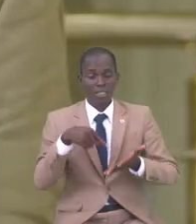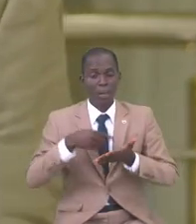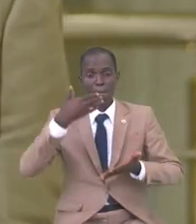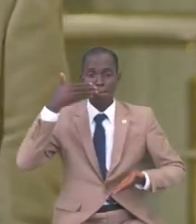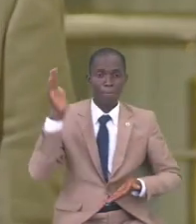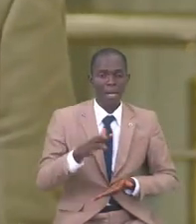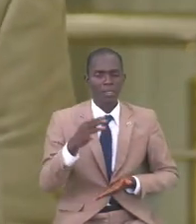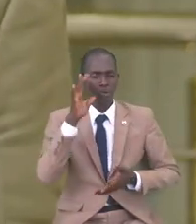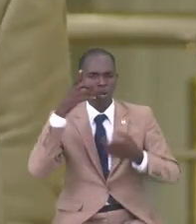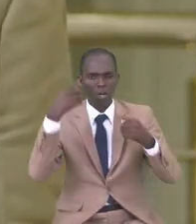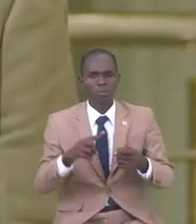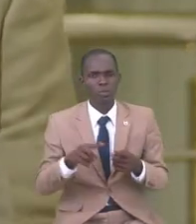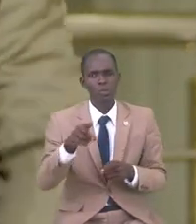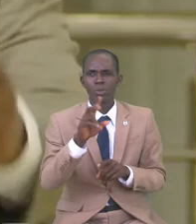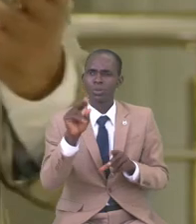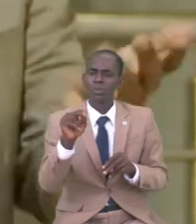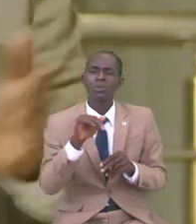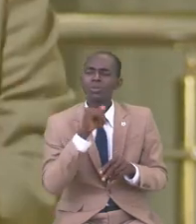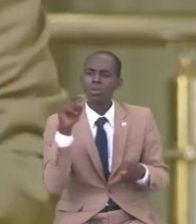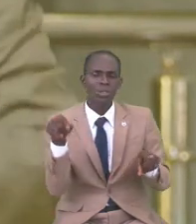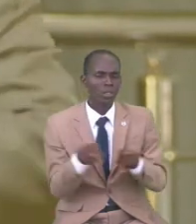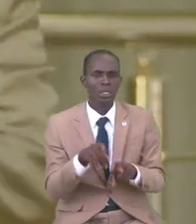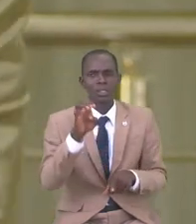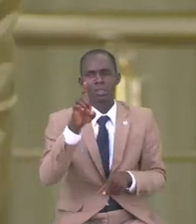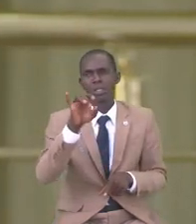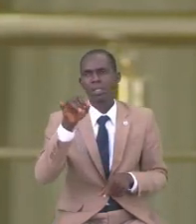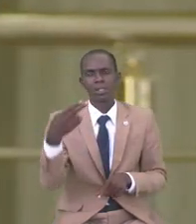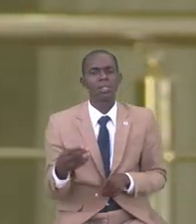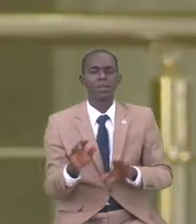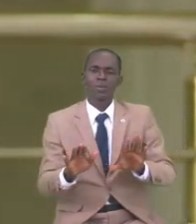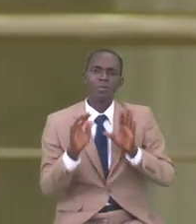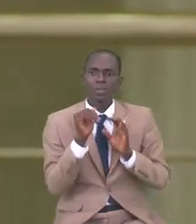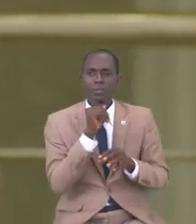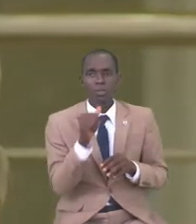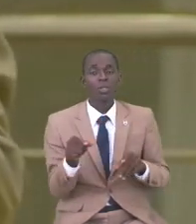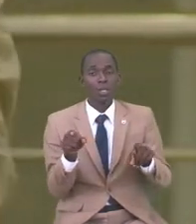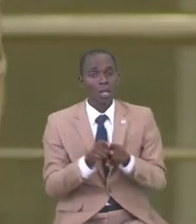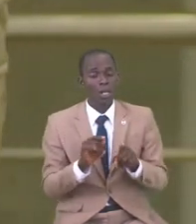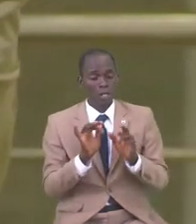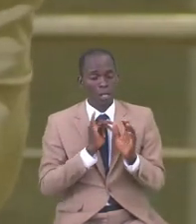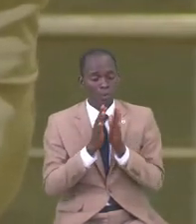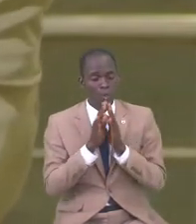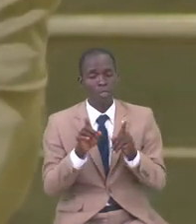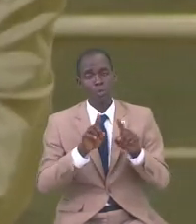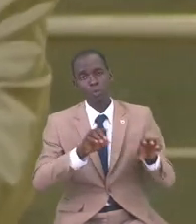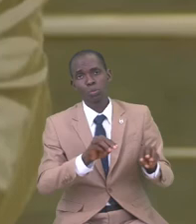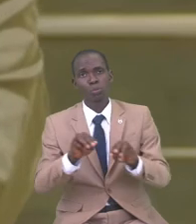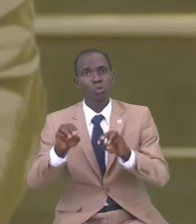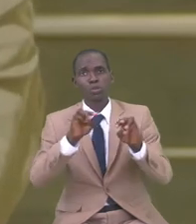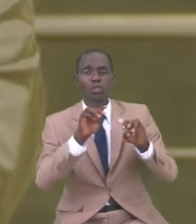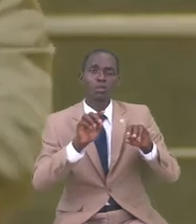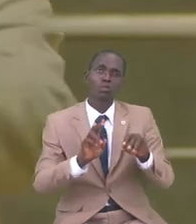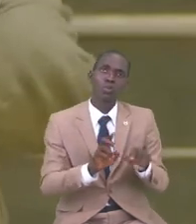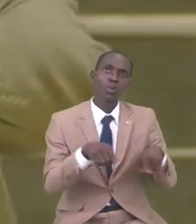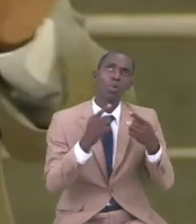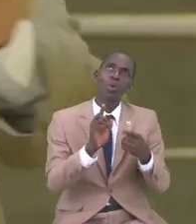will happen to you. Not Elijah. Fear not. I pray as you move about, as you climb up in your